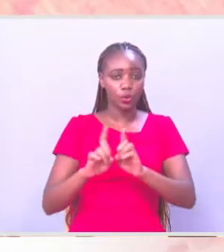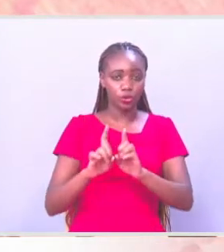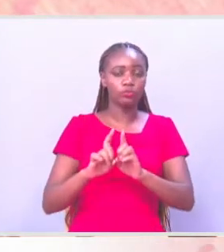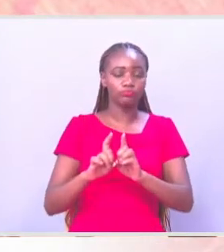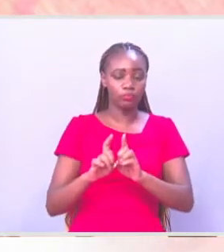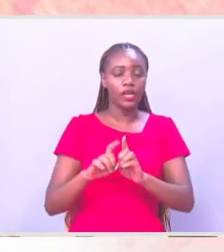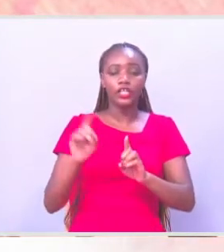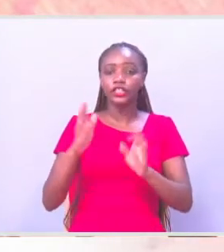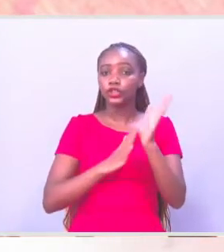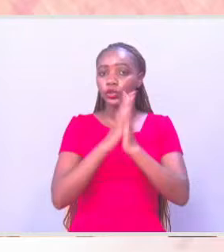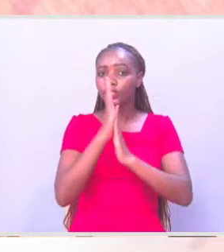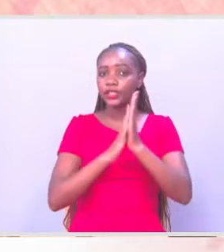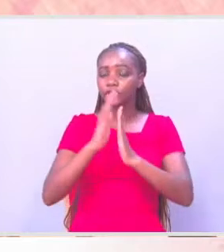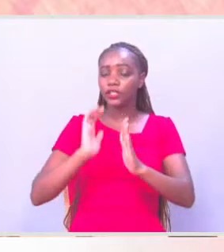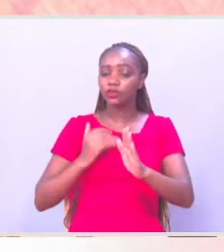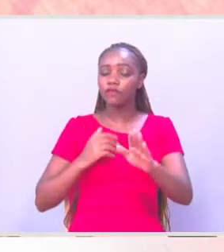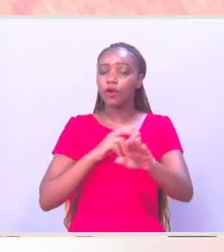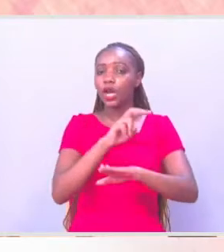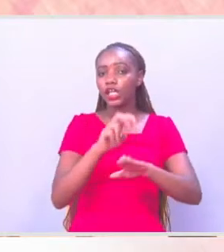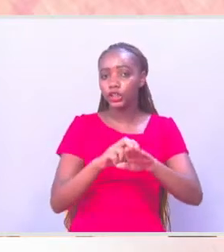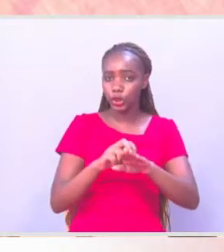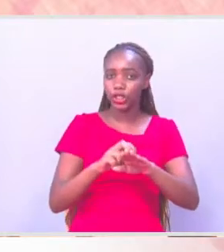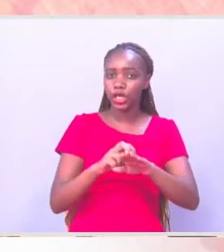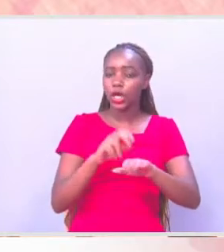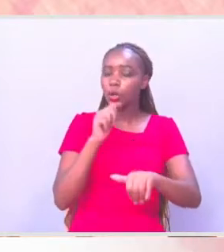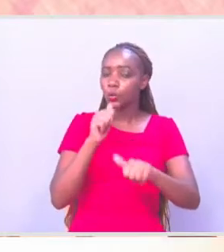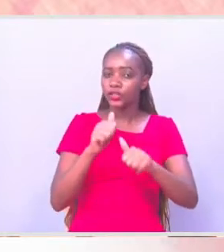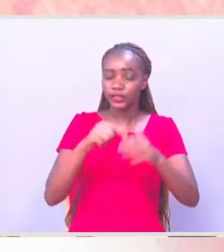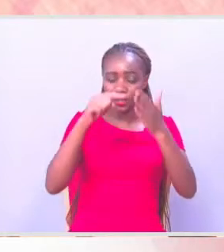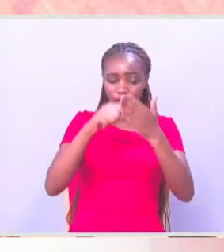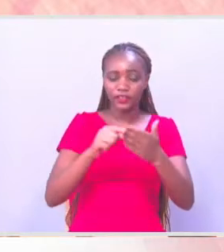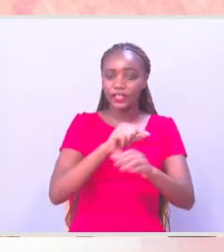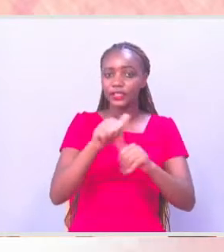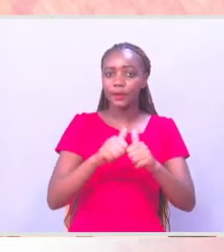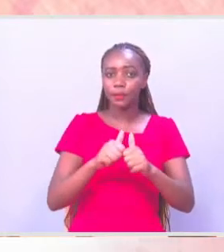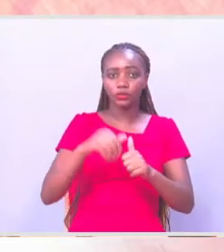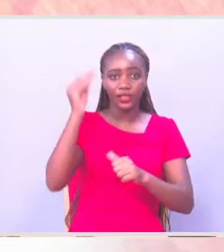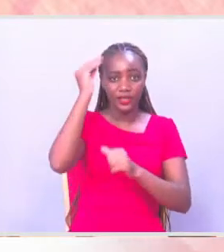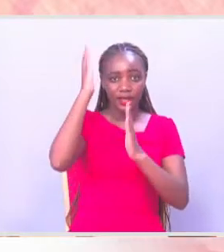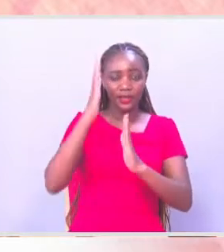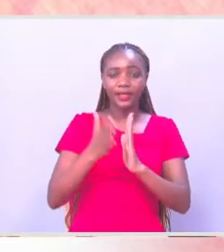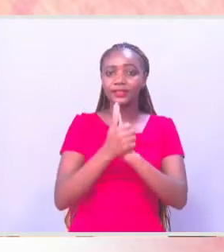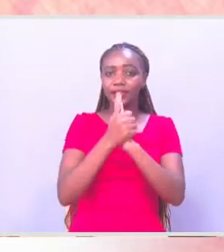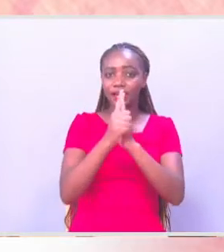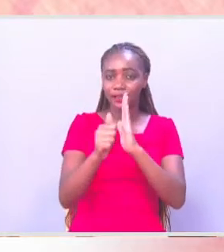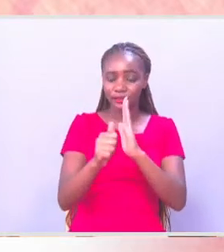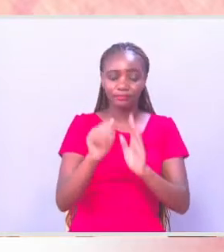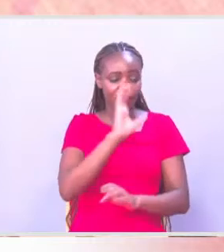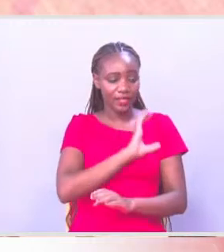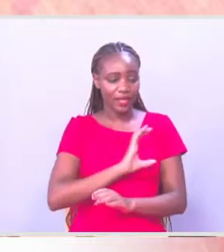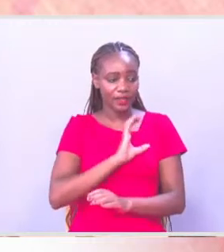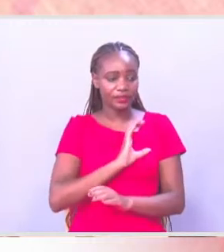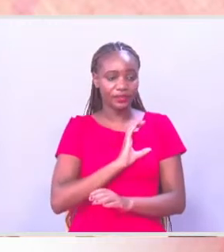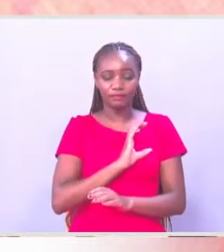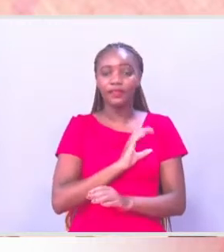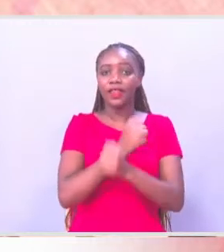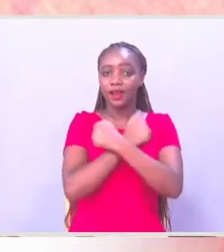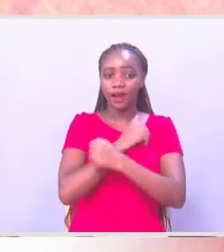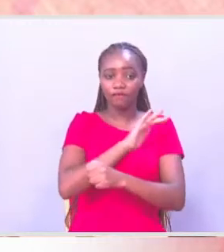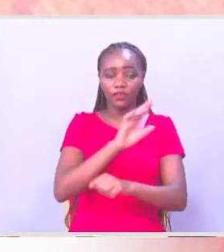the aspirations of the country, which places emphasis on the learner's competencies, character,